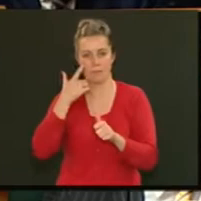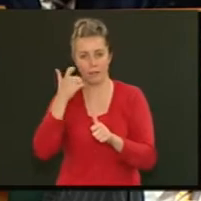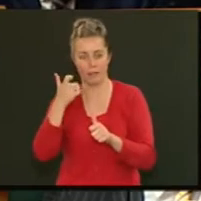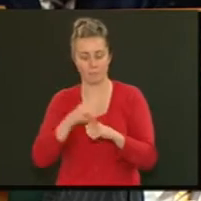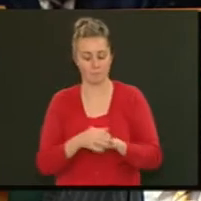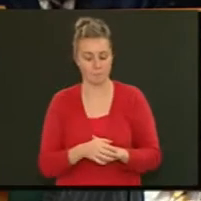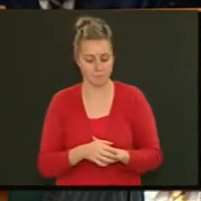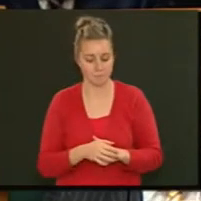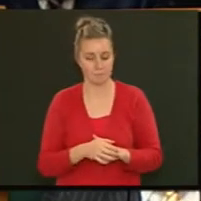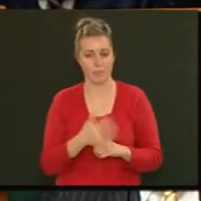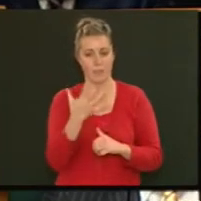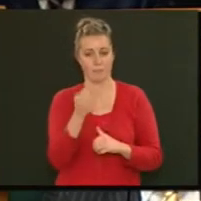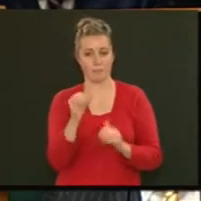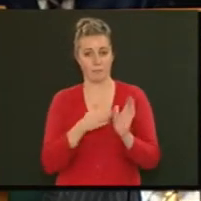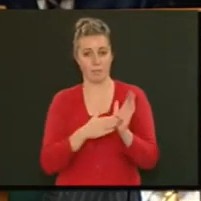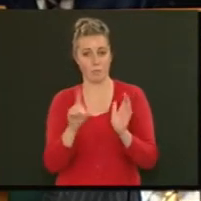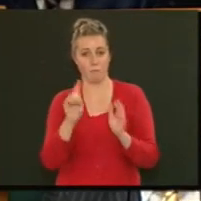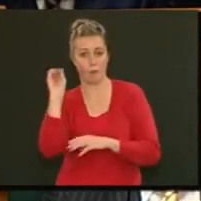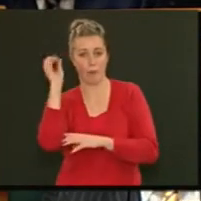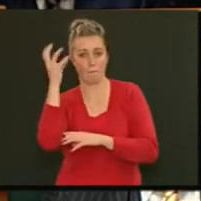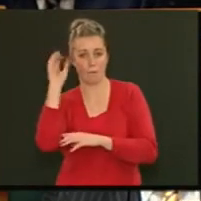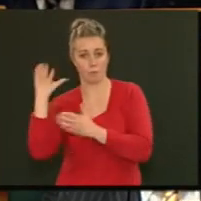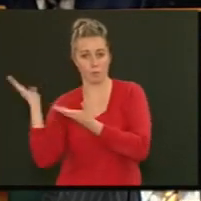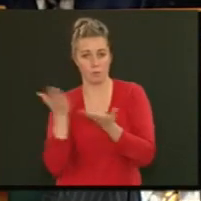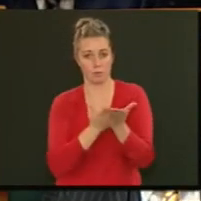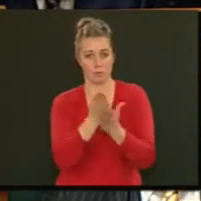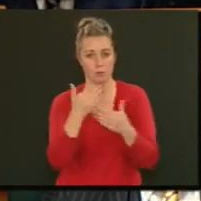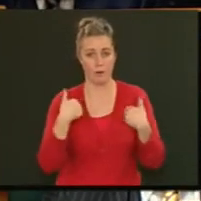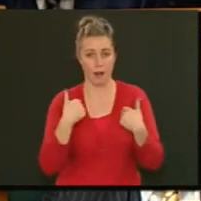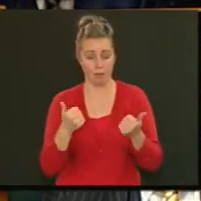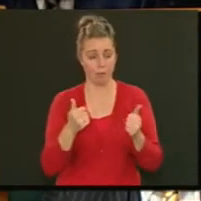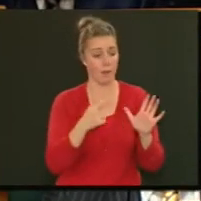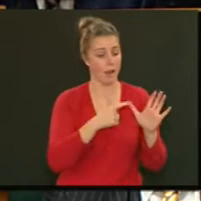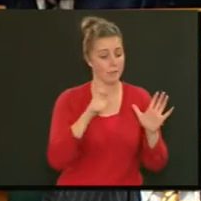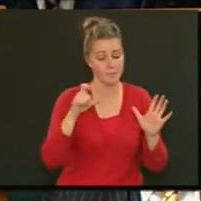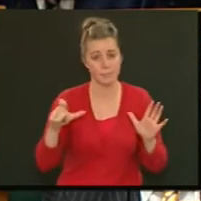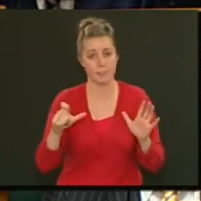$59 million will be invested in our ambulance services across health and ACC